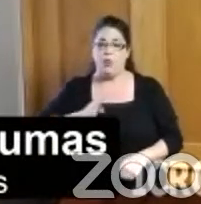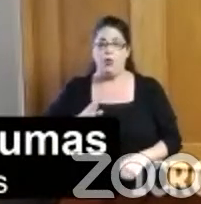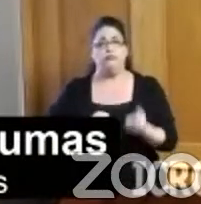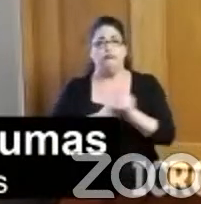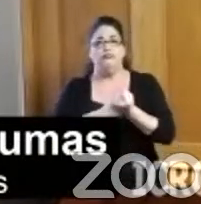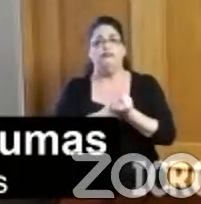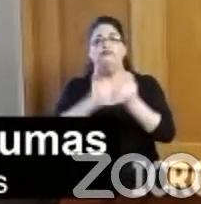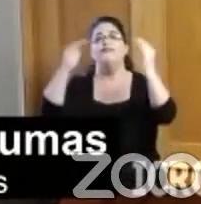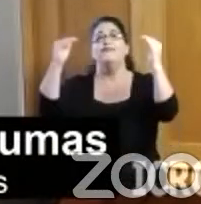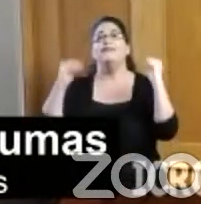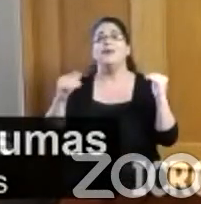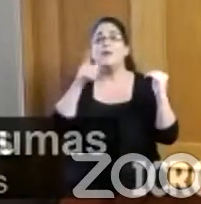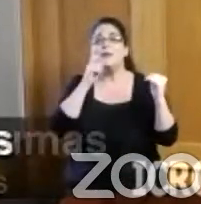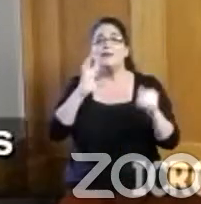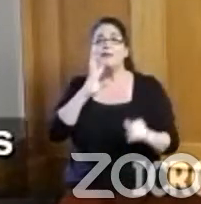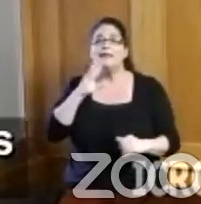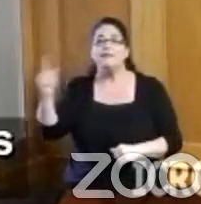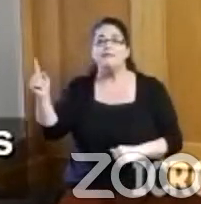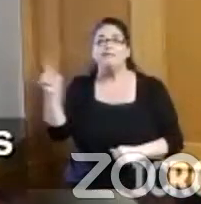Schmid.